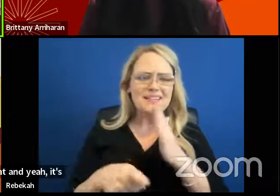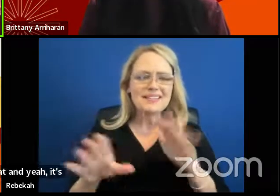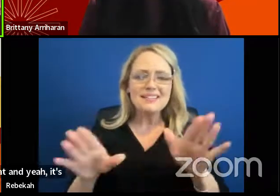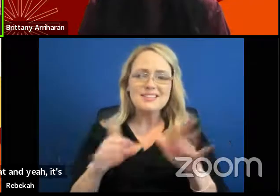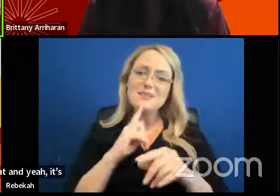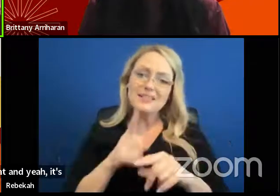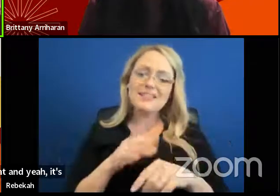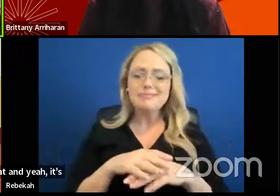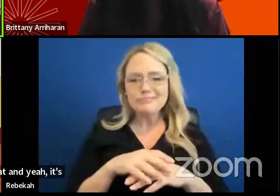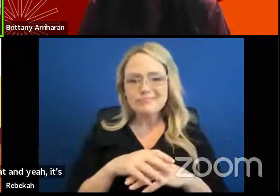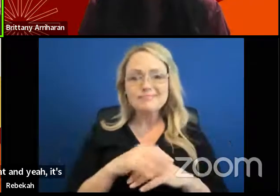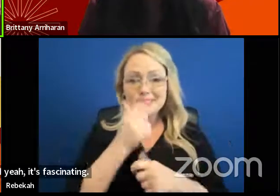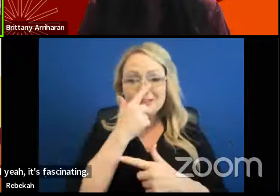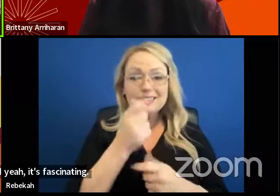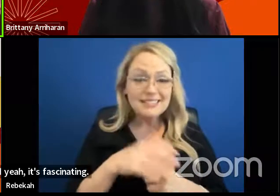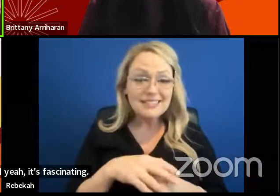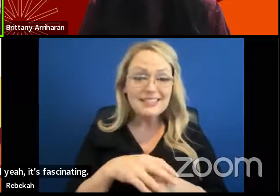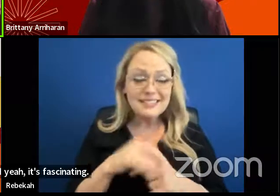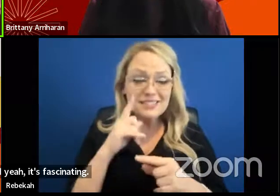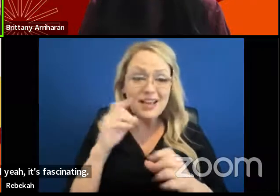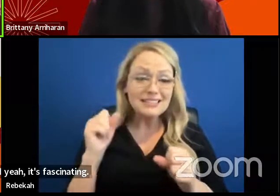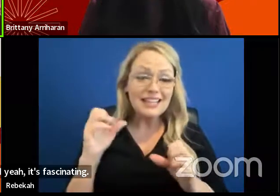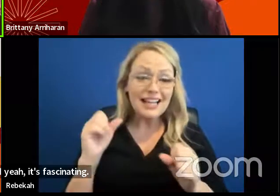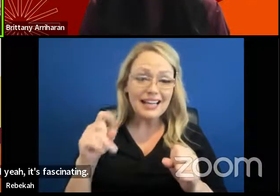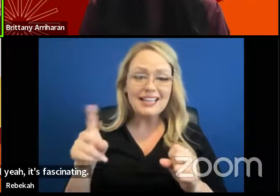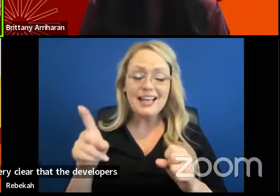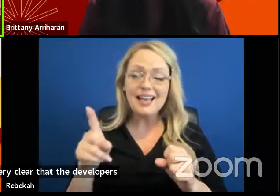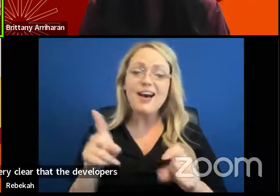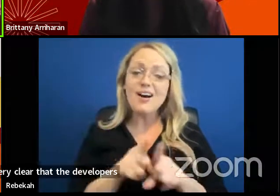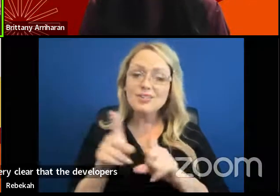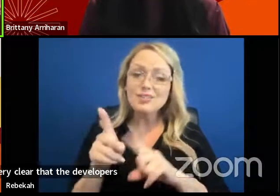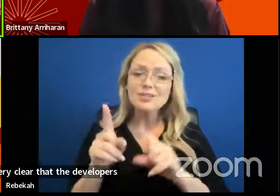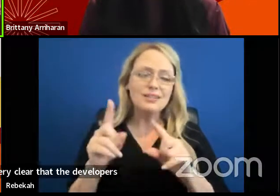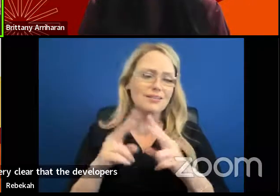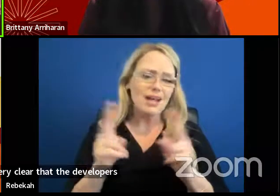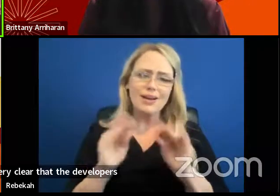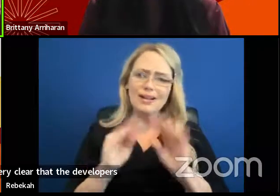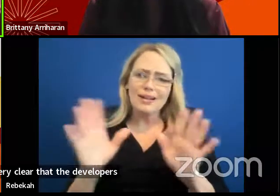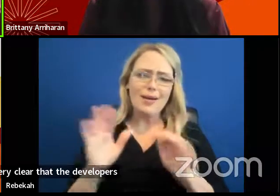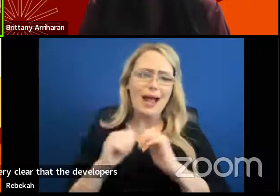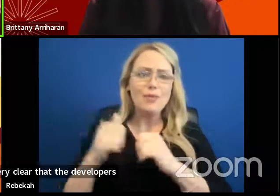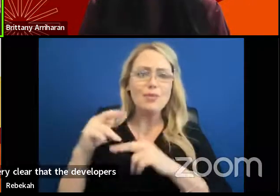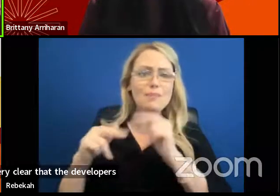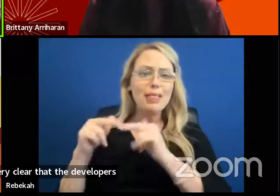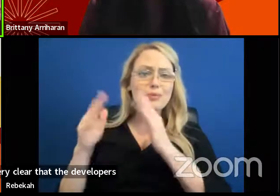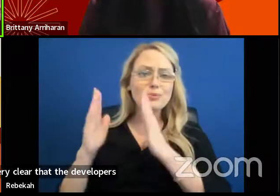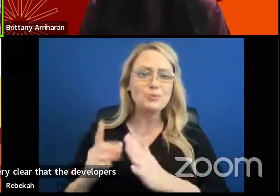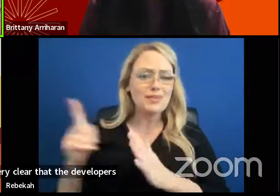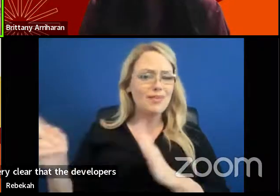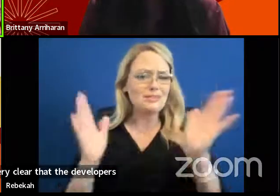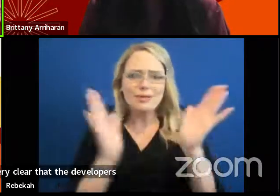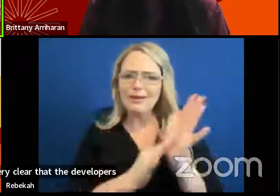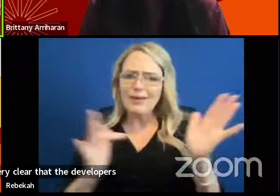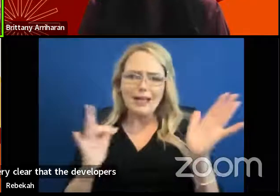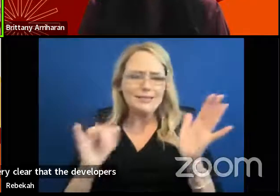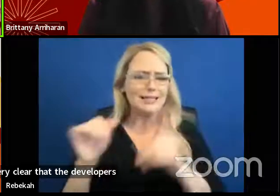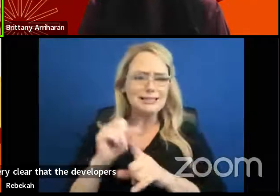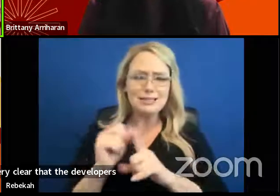it's fascinating how also very clear that the developers have exploited this situation to say, to kind of come in